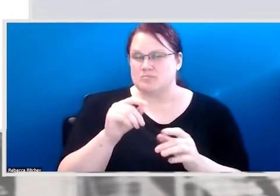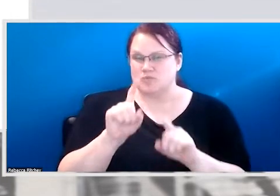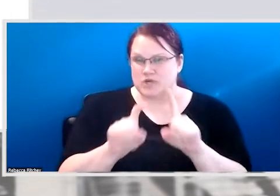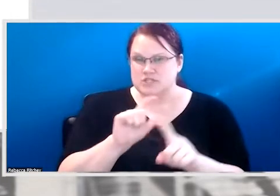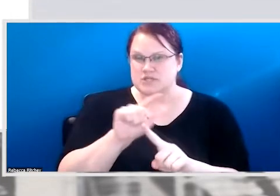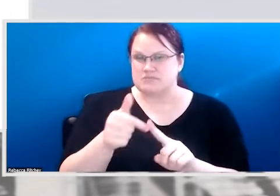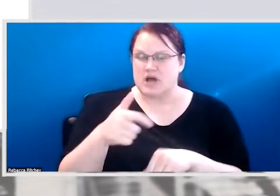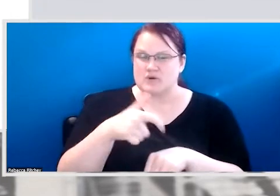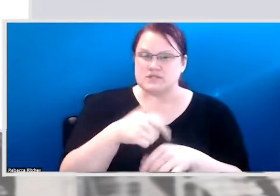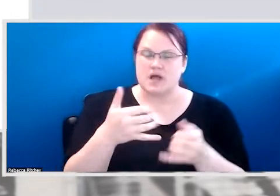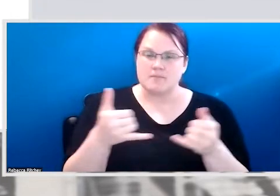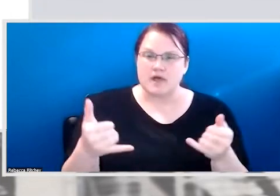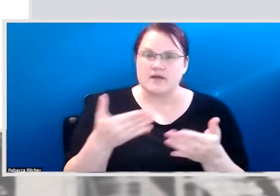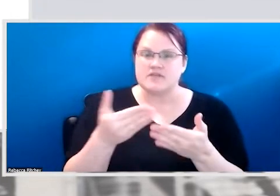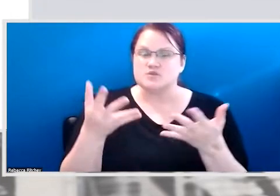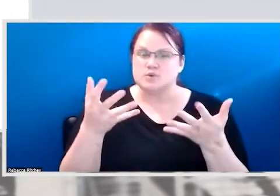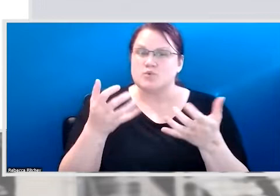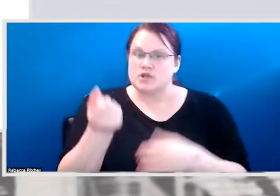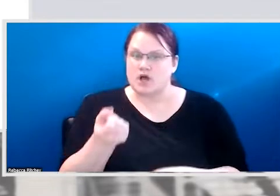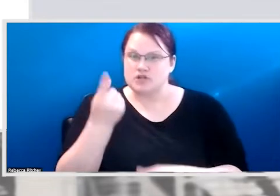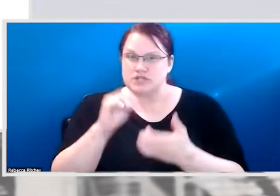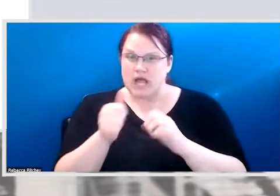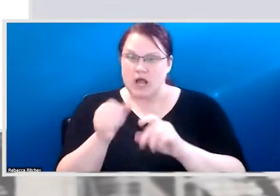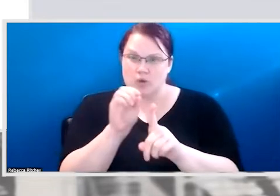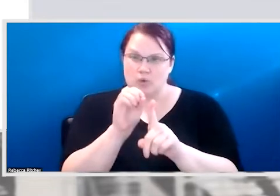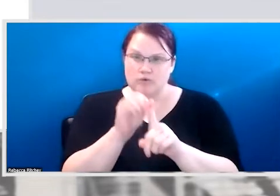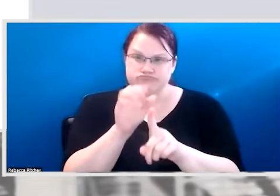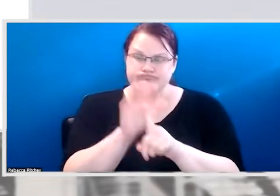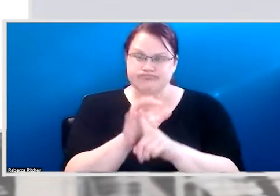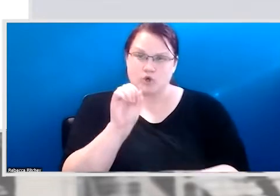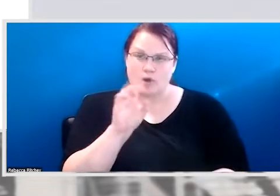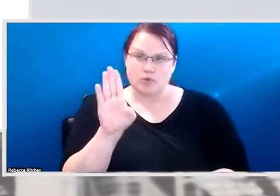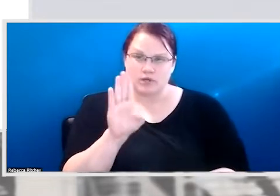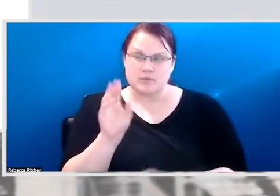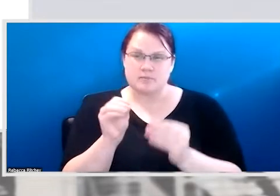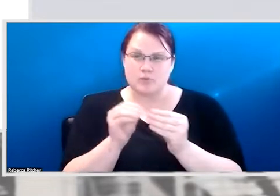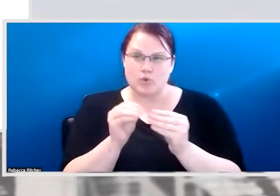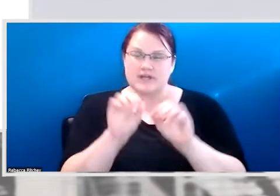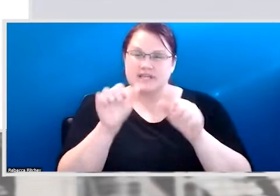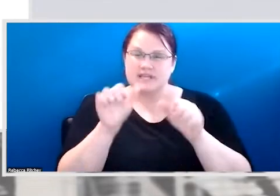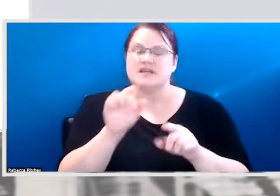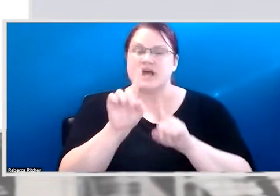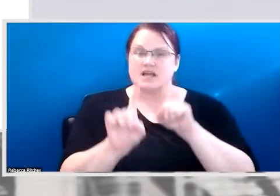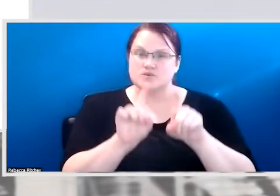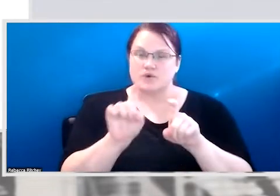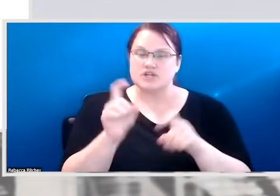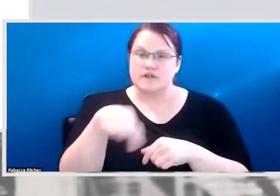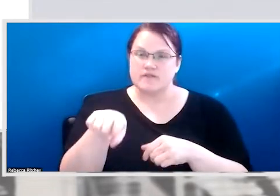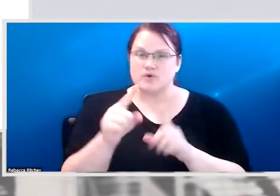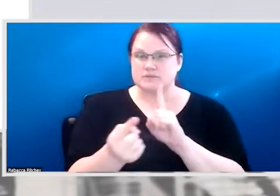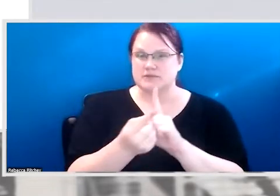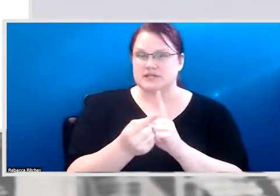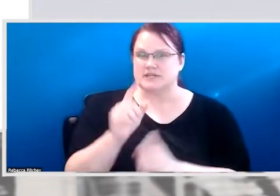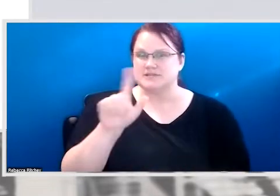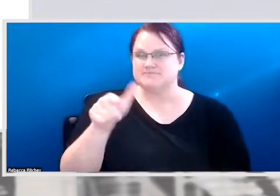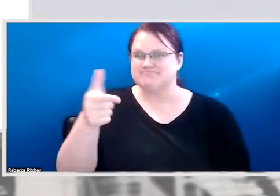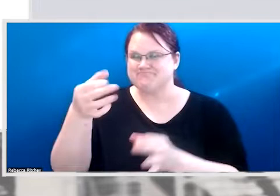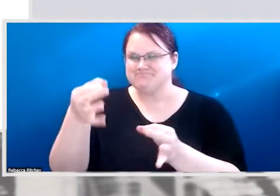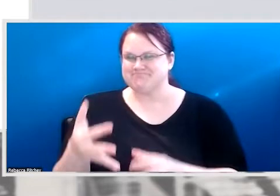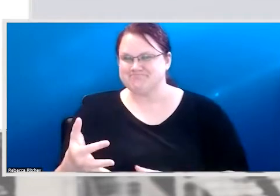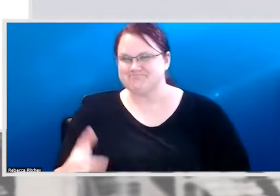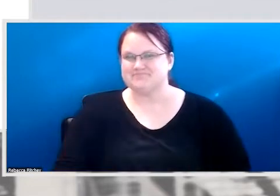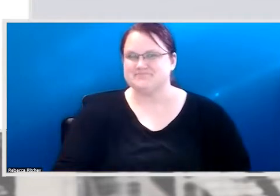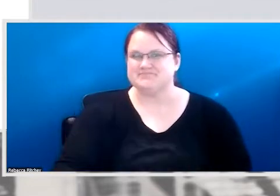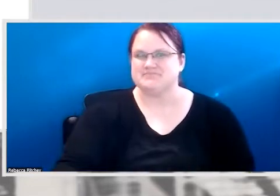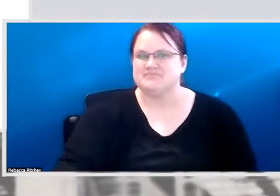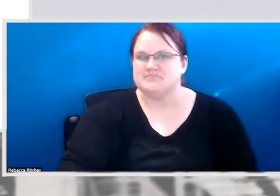want to understand how the project's going to impact, the operating budget further. We can ask those questions in those meetings. During that whole process,